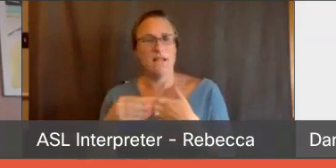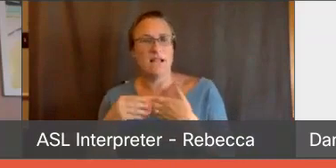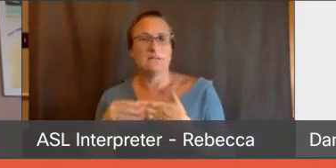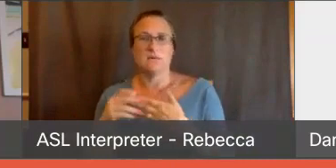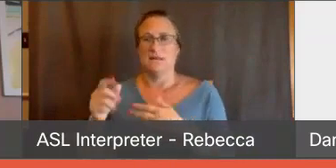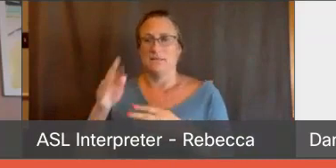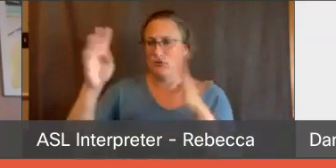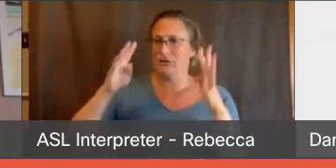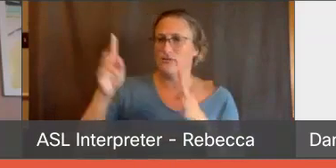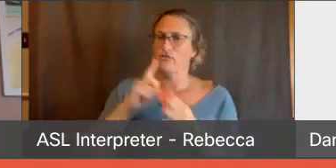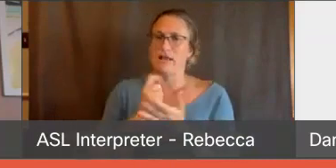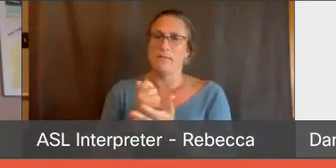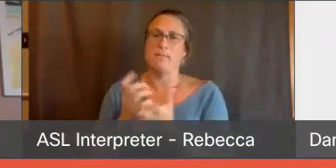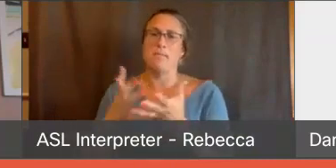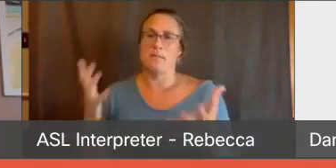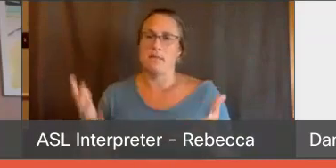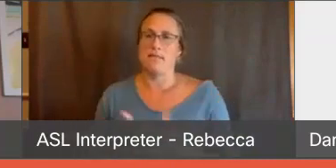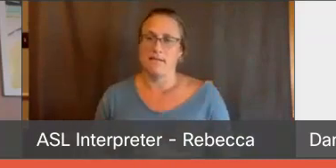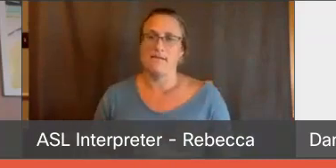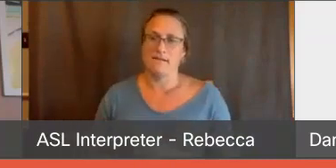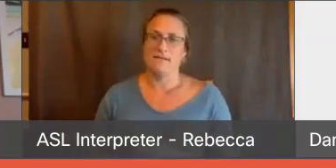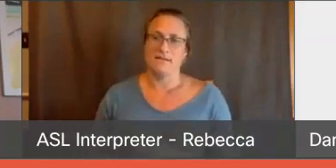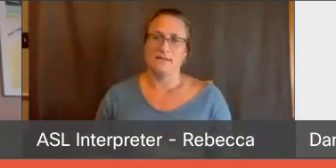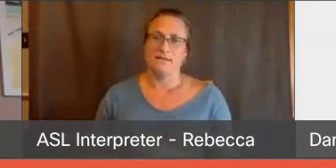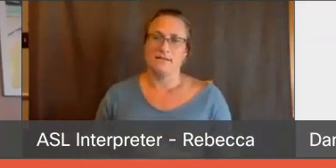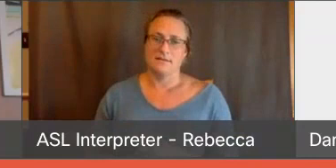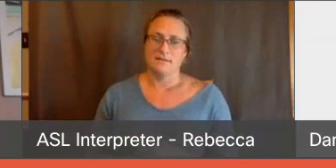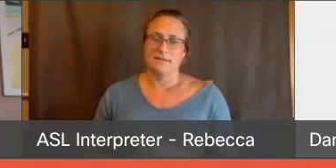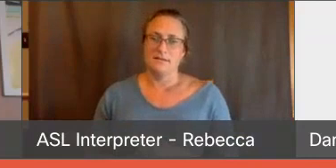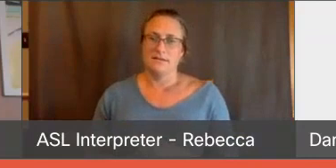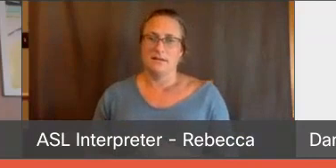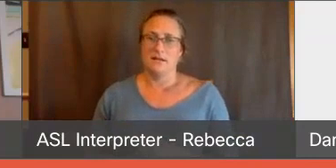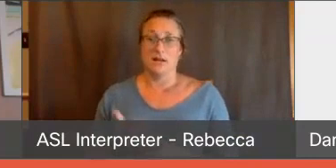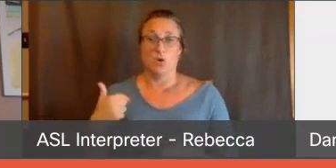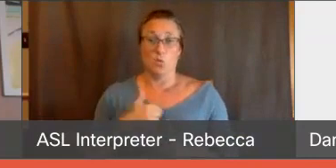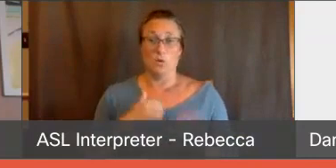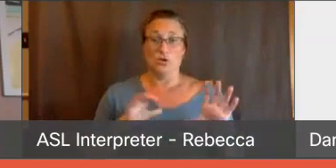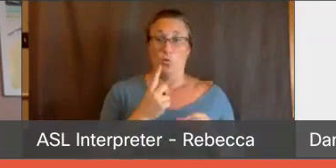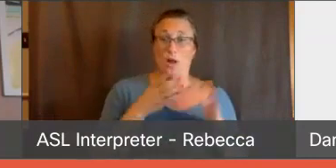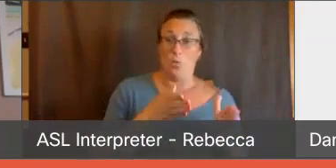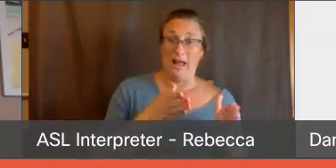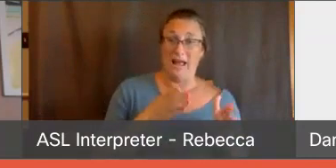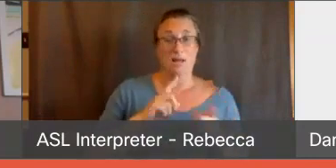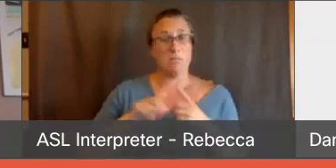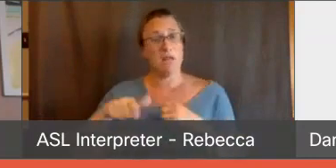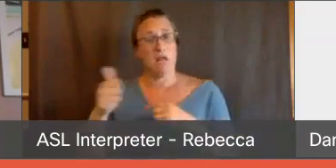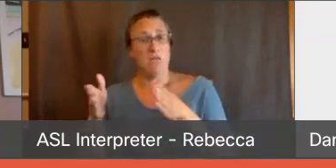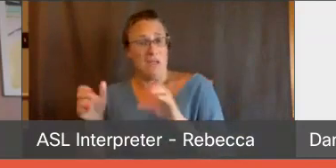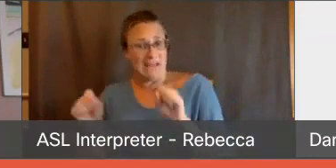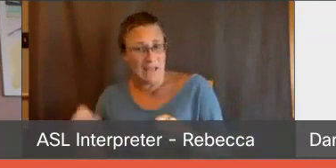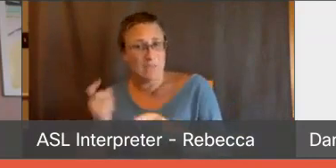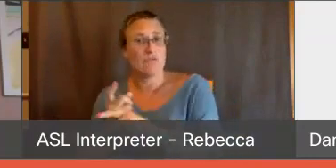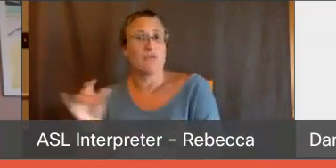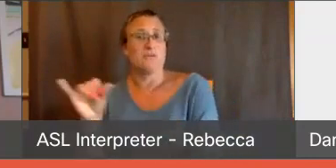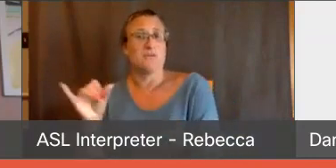be really powerful. Because just because it's not the way we do it doesn't mean it's wrong. And I think that requires some humility